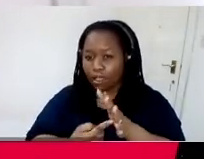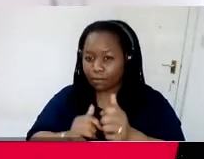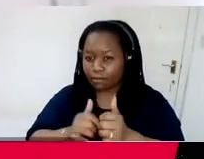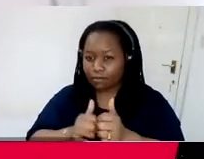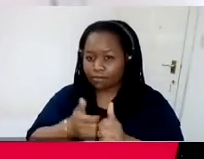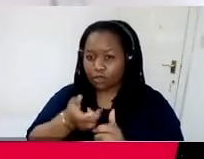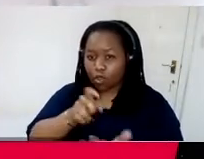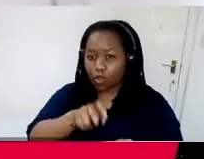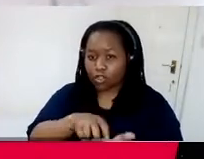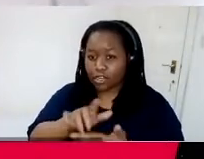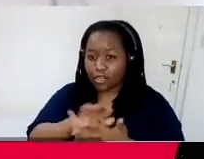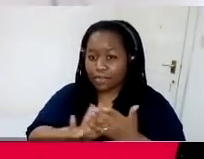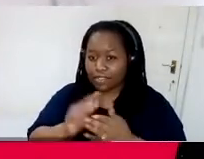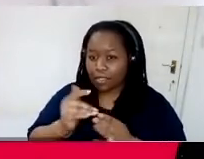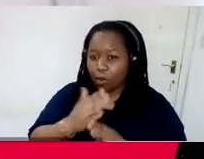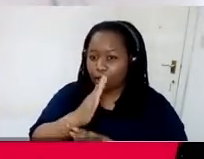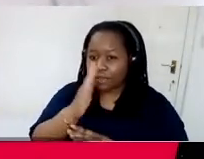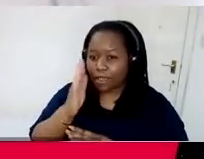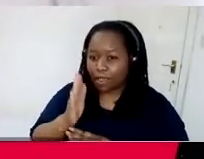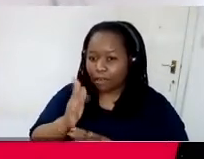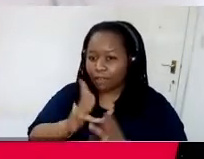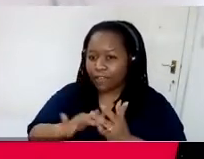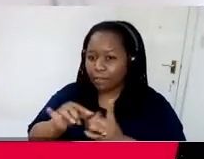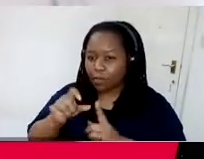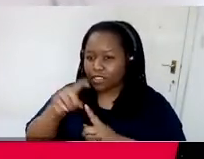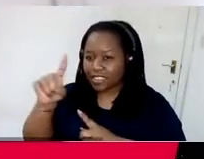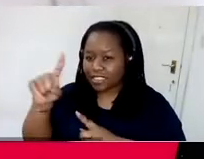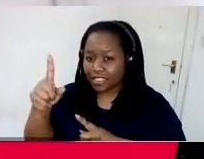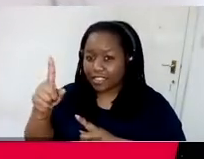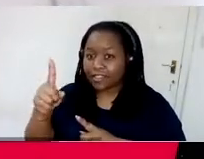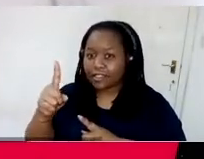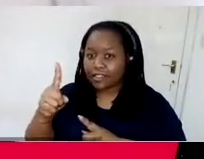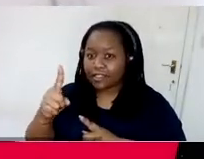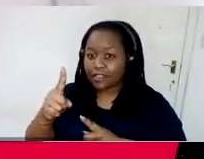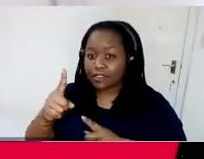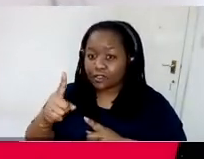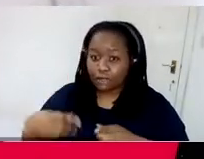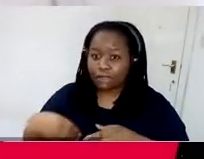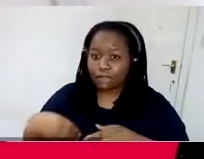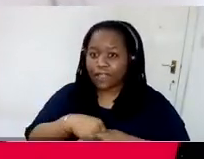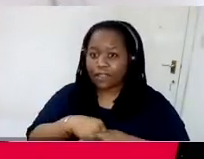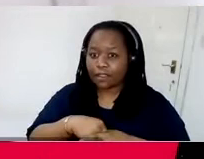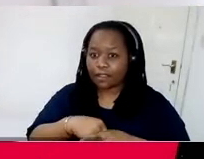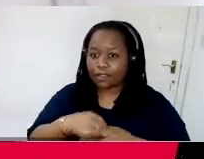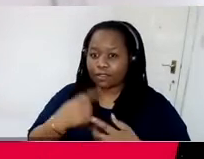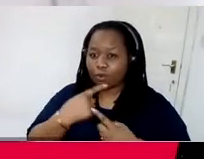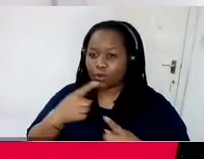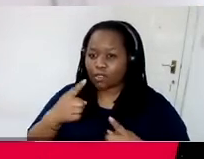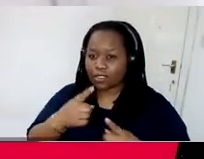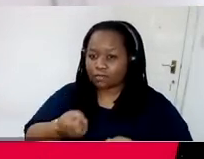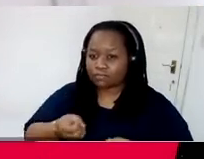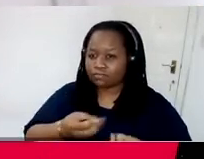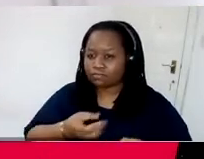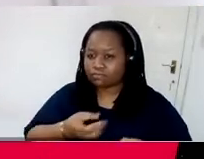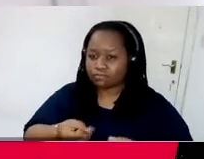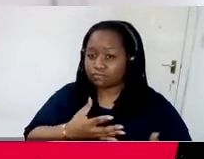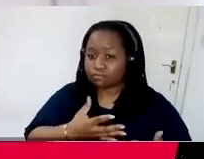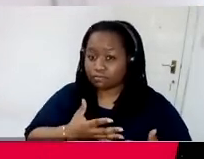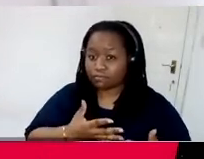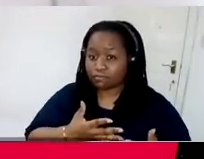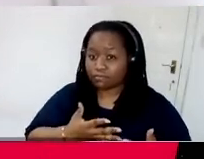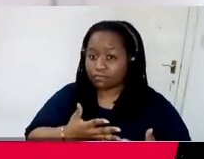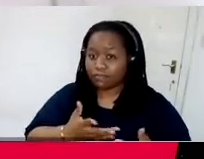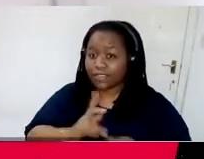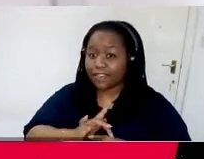works on behalf of the Ministry of Defence to fulfil this agreement. And one key effect of this relationship